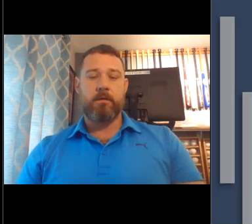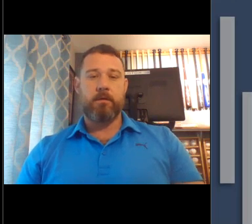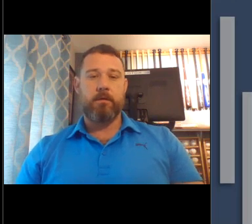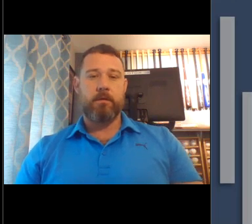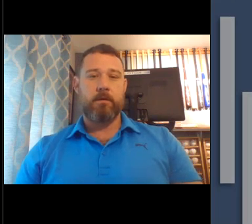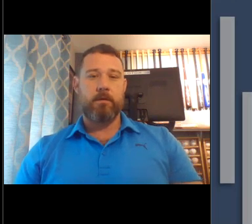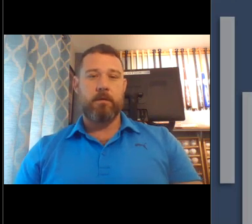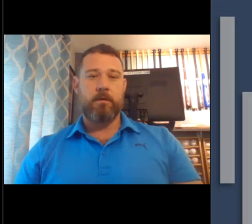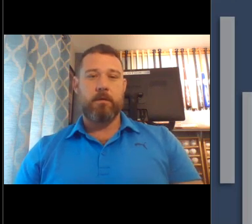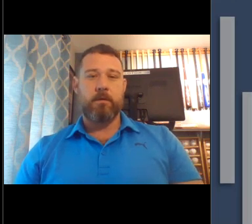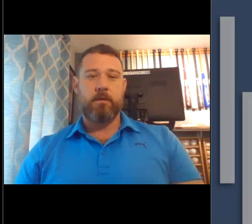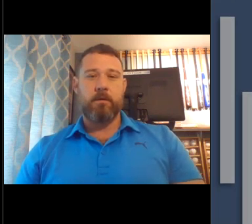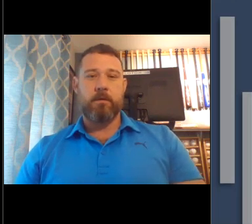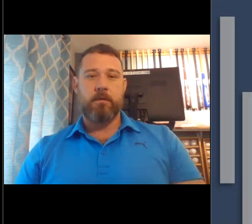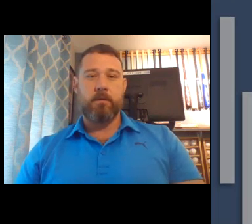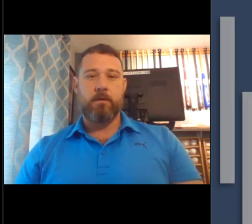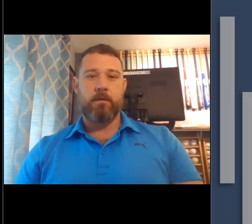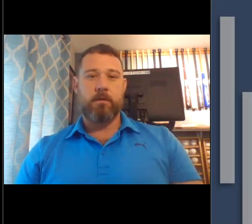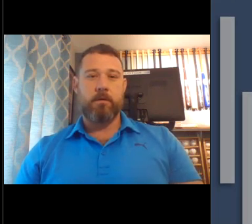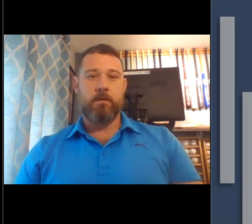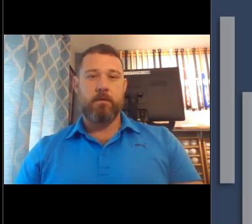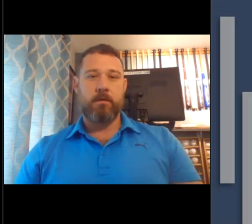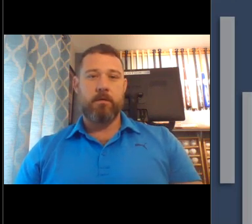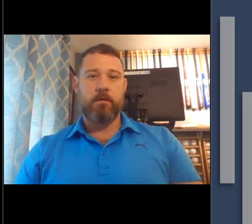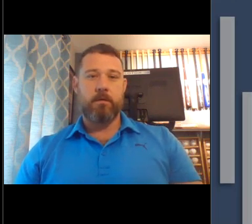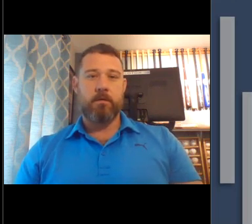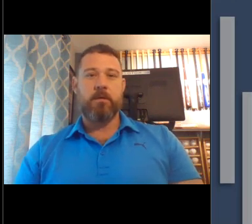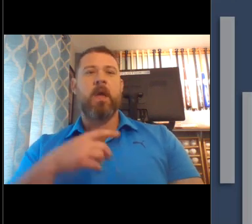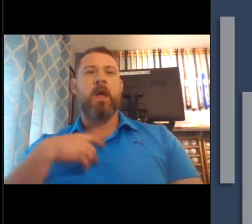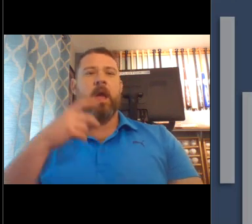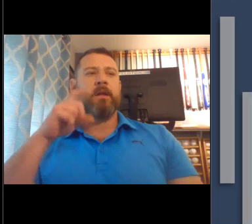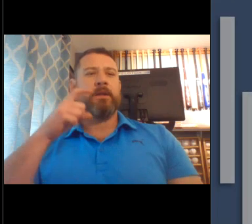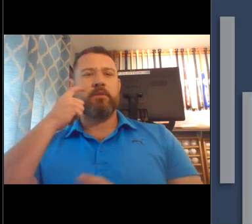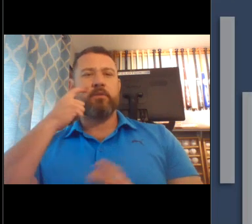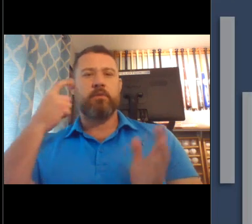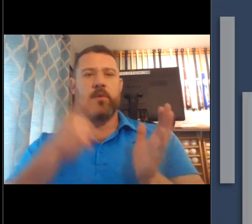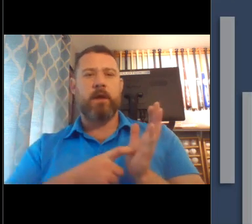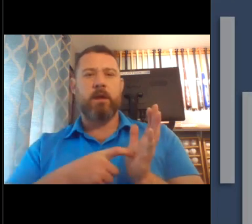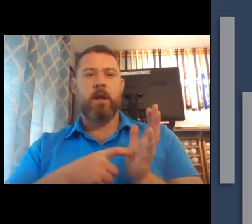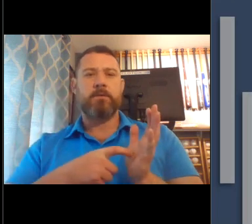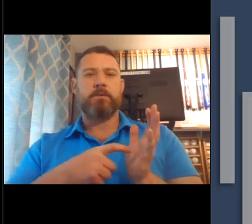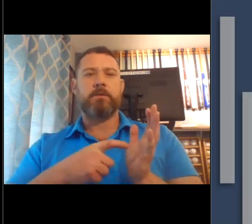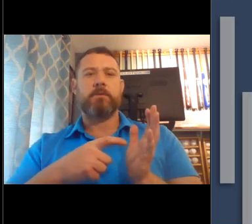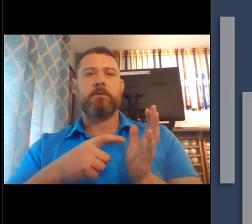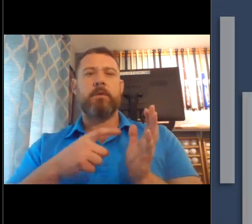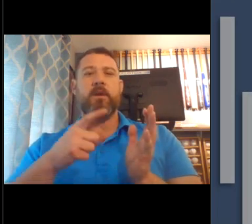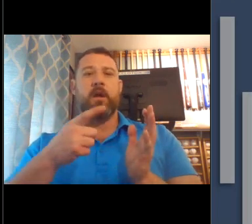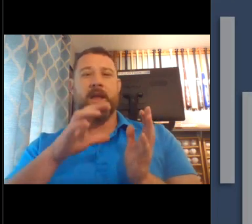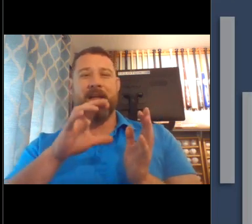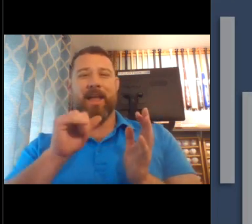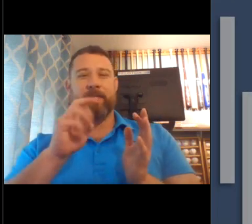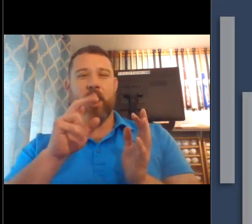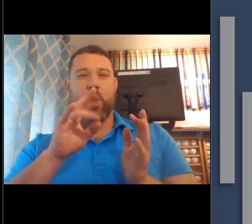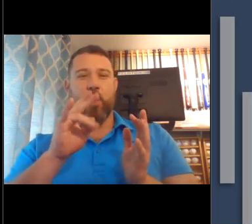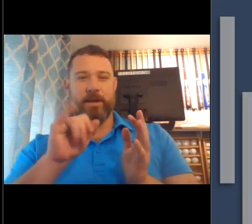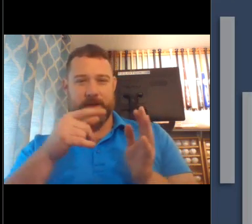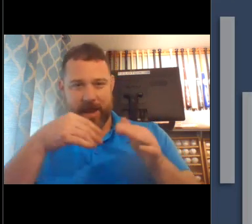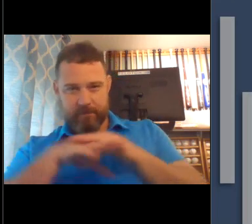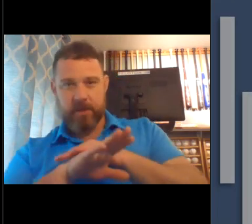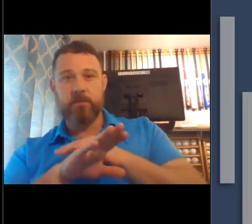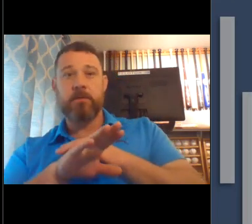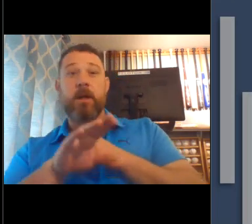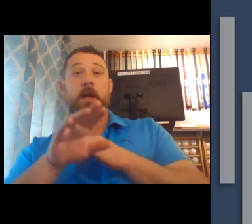Who? Thank Thank you you very so much. much. And I do need to acknowledge Commissioner Tavaloni walked in the room, and so, sir, I